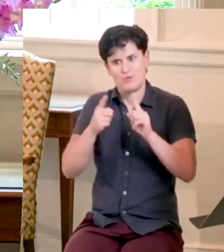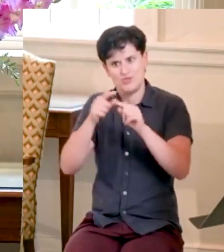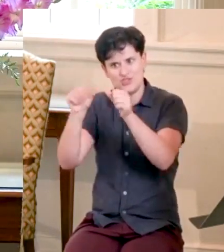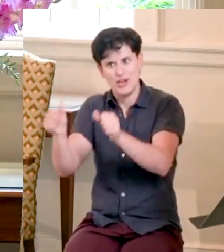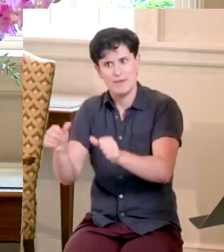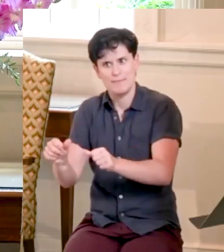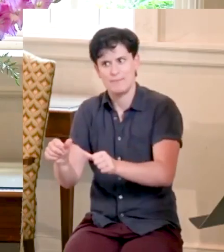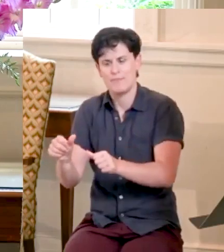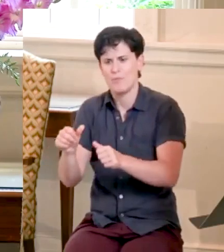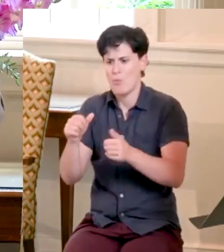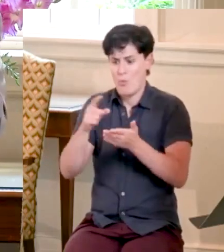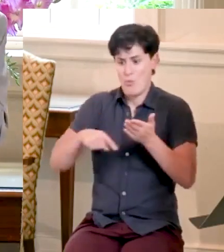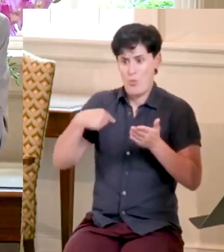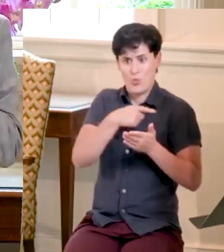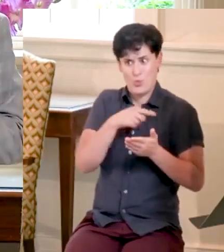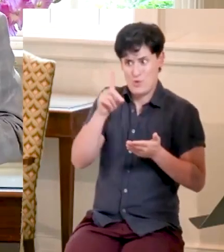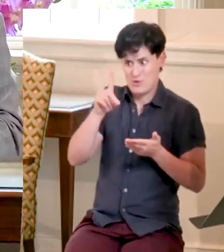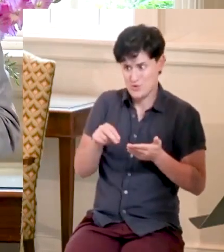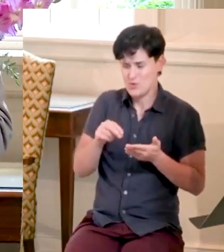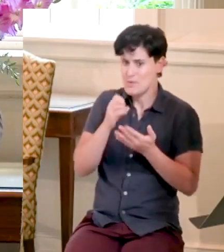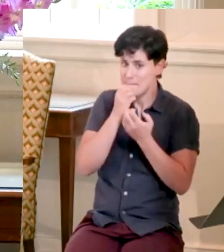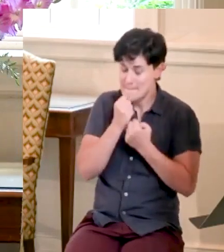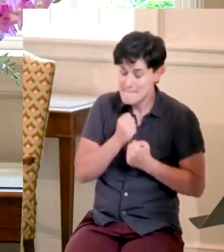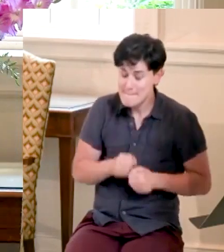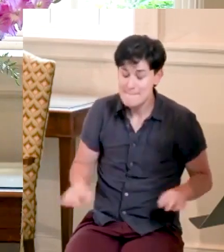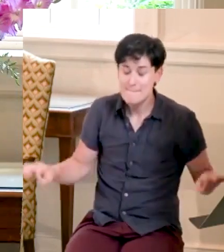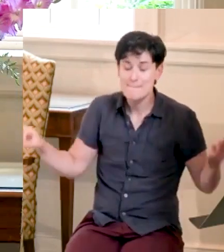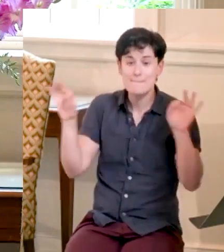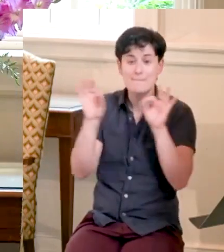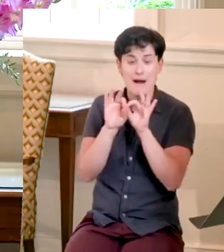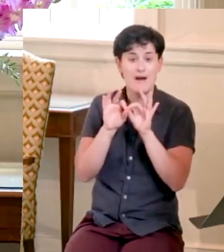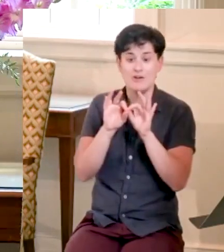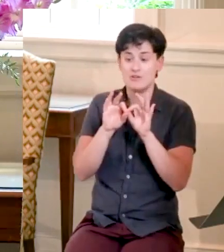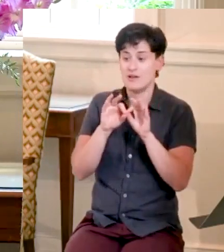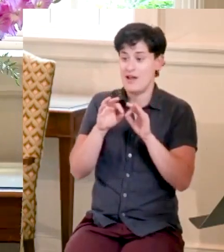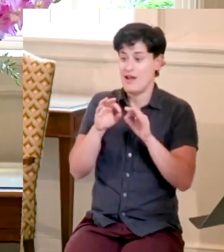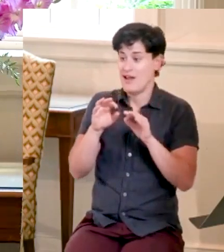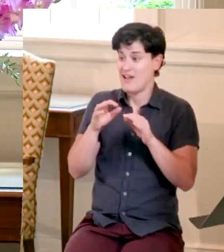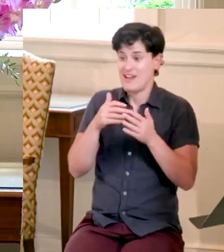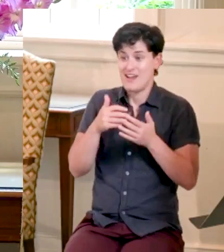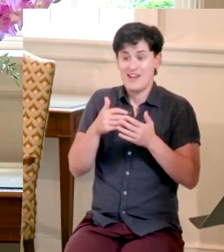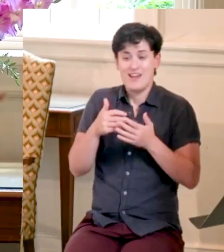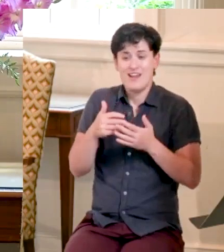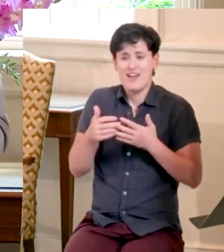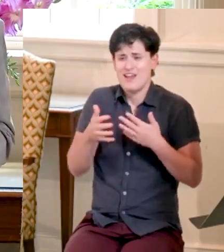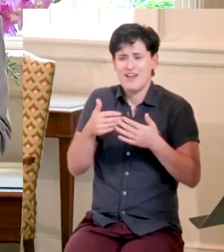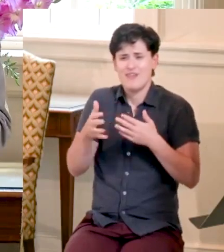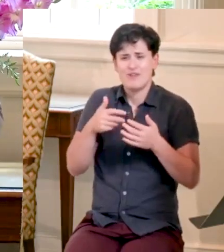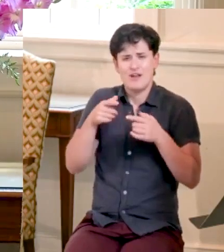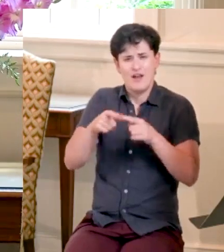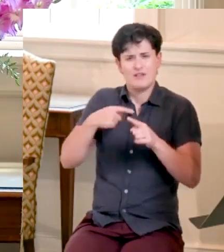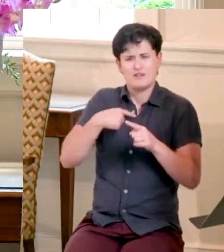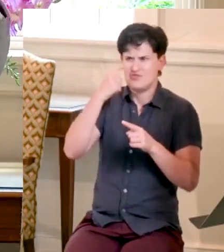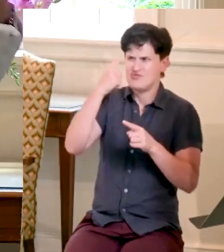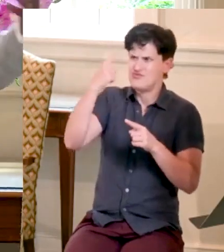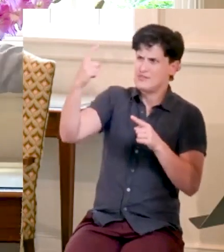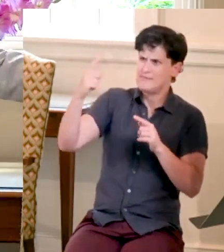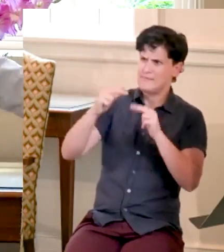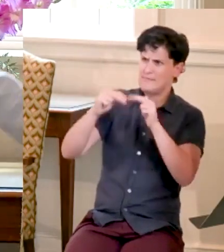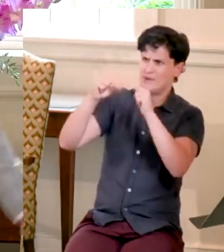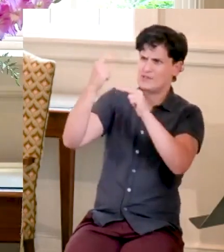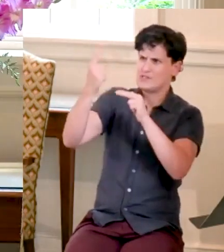What we do matters. And yet, even as I dream of building something lasting, I